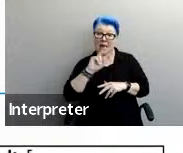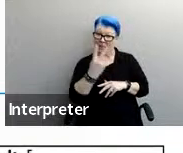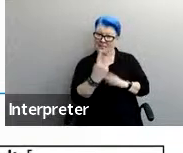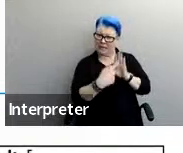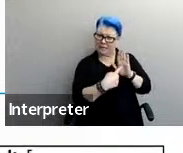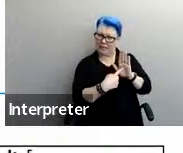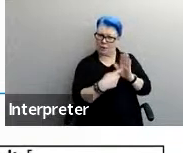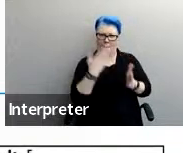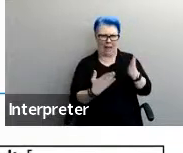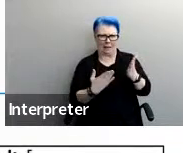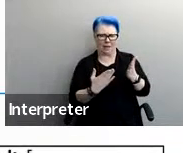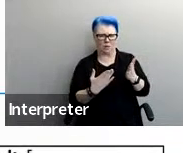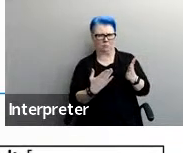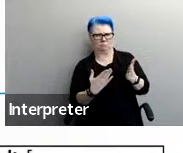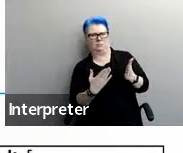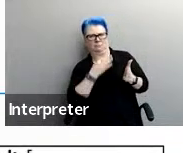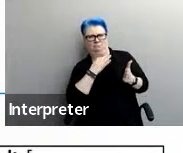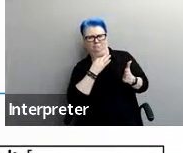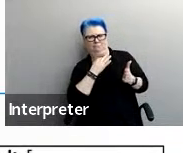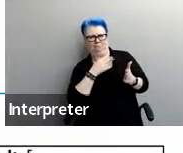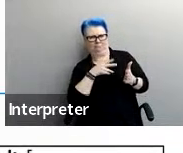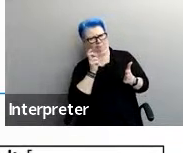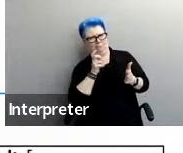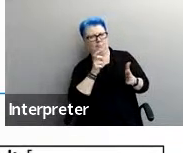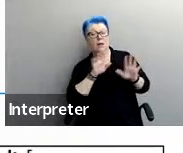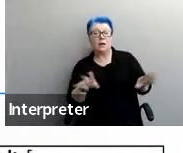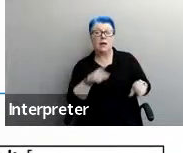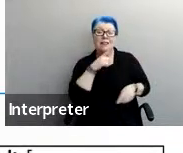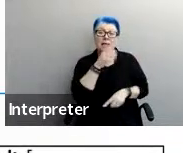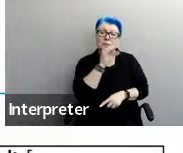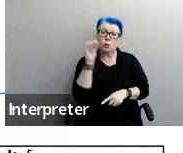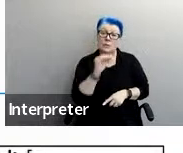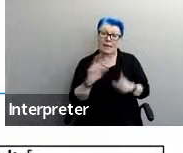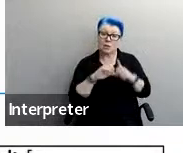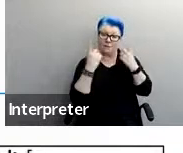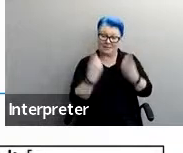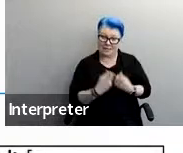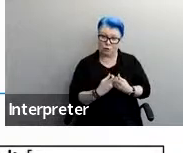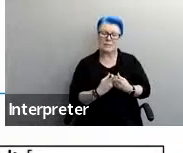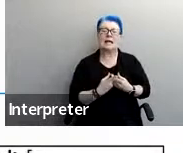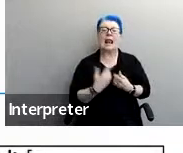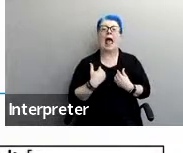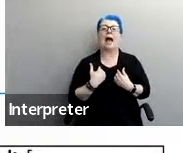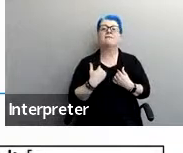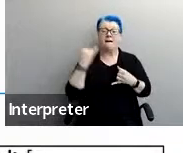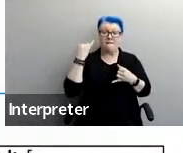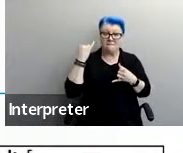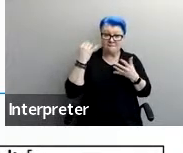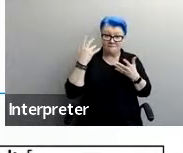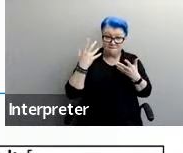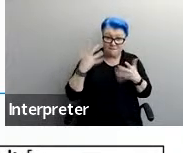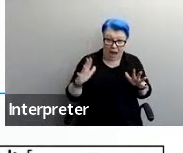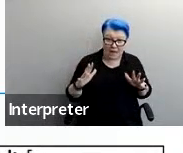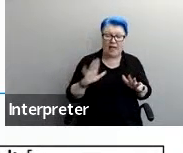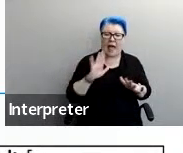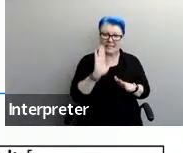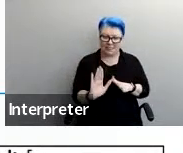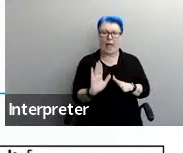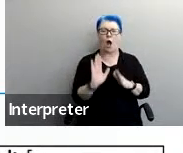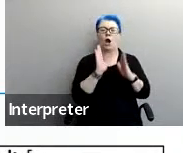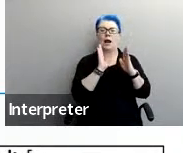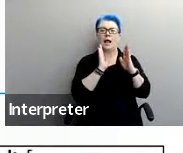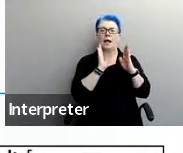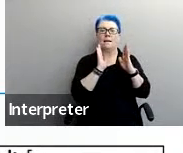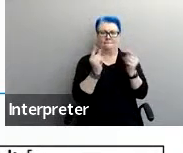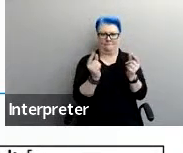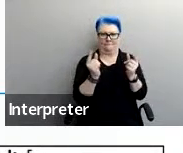leave you with some questions. So this is the percentage of districts that have finalized implementation plans. Now, there is no